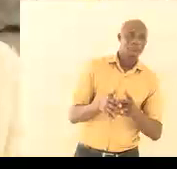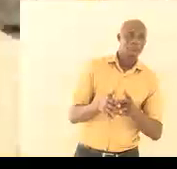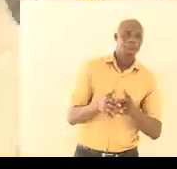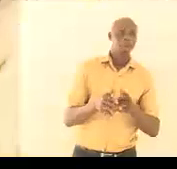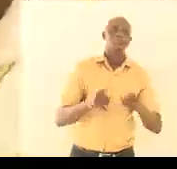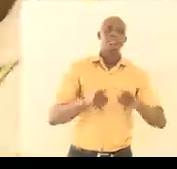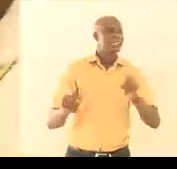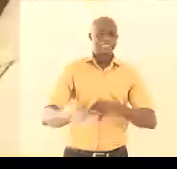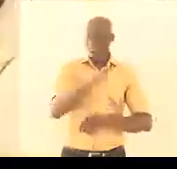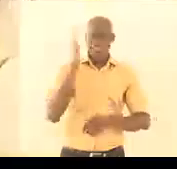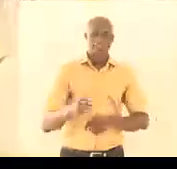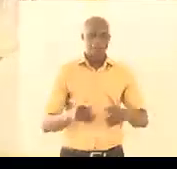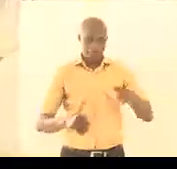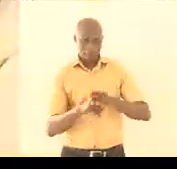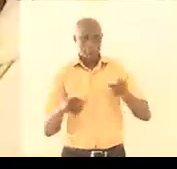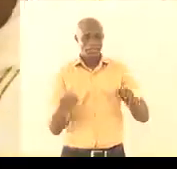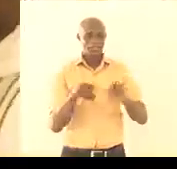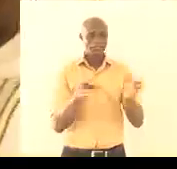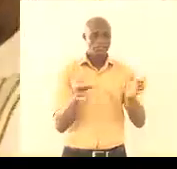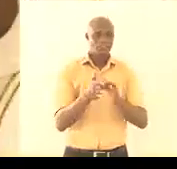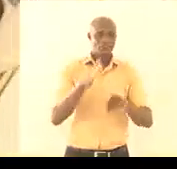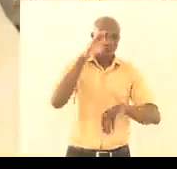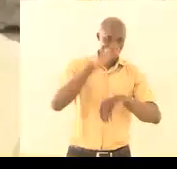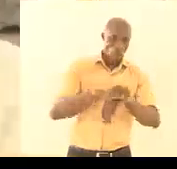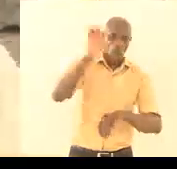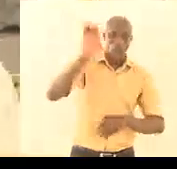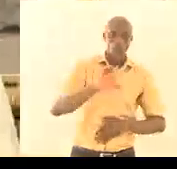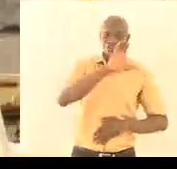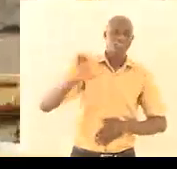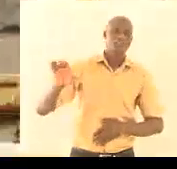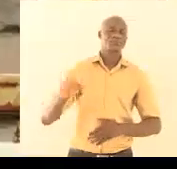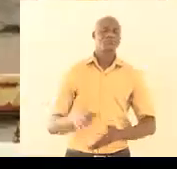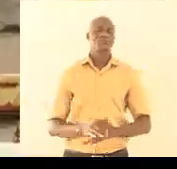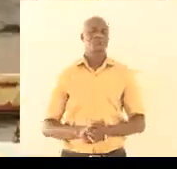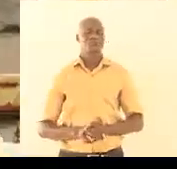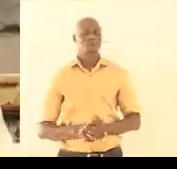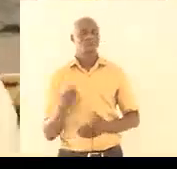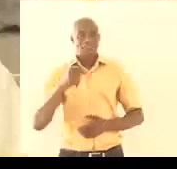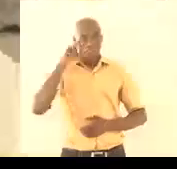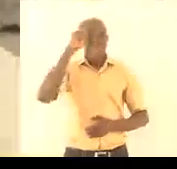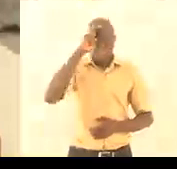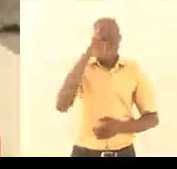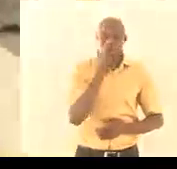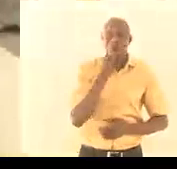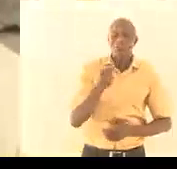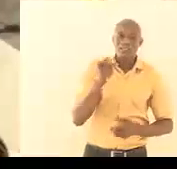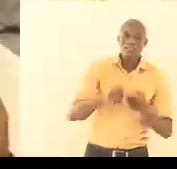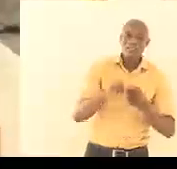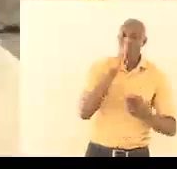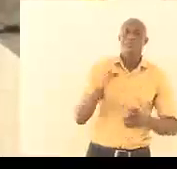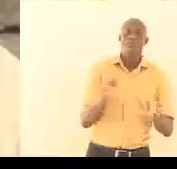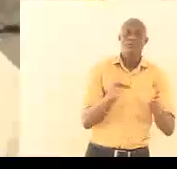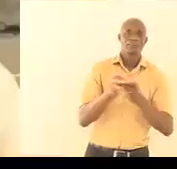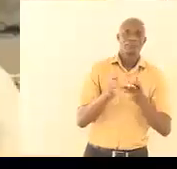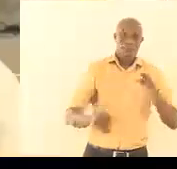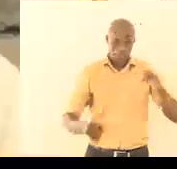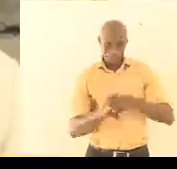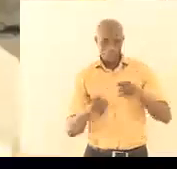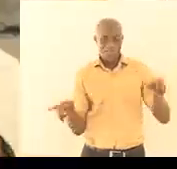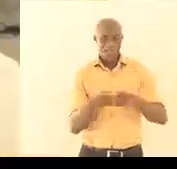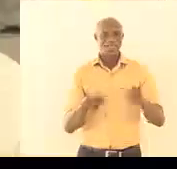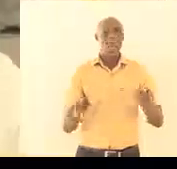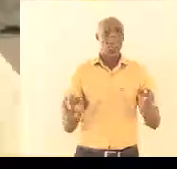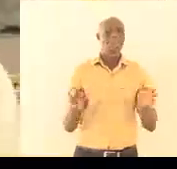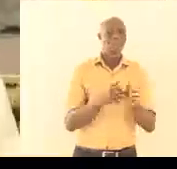appears as Jesus on the cross. Did you get that point? The devil pretends to be Jesus, appears